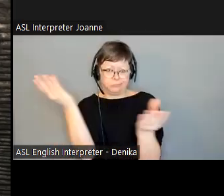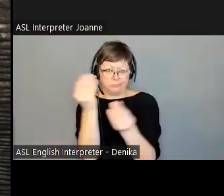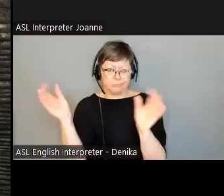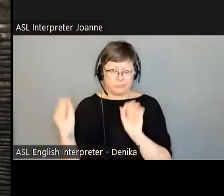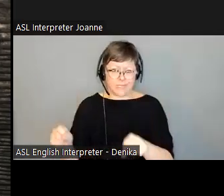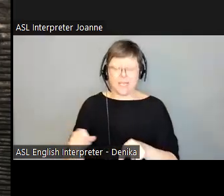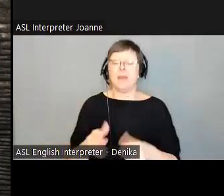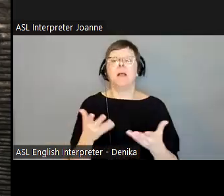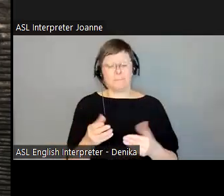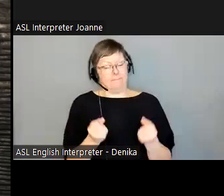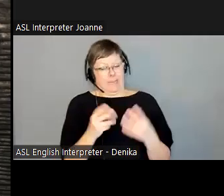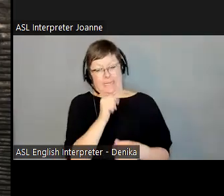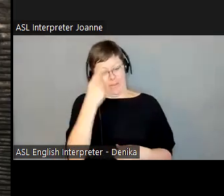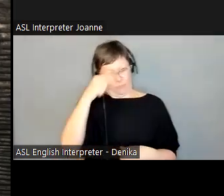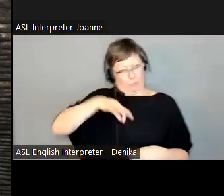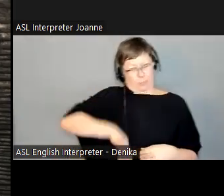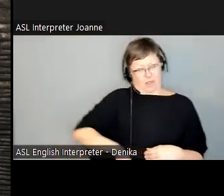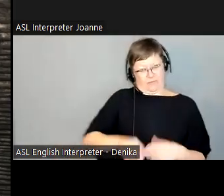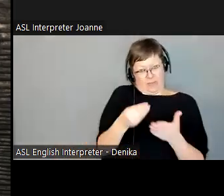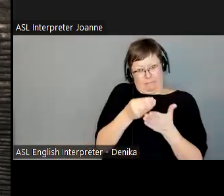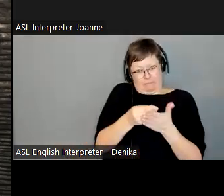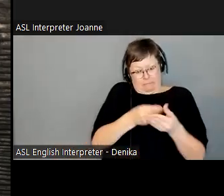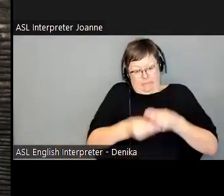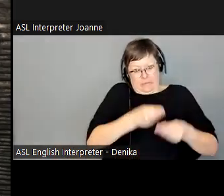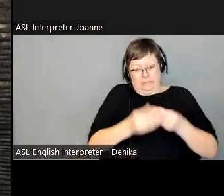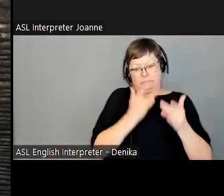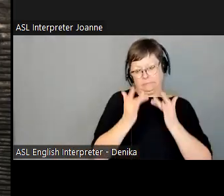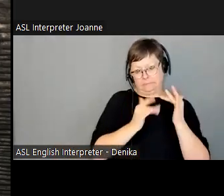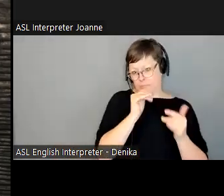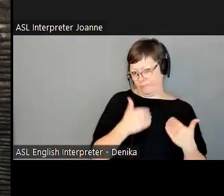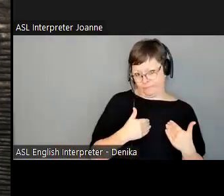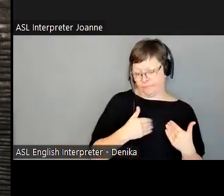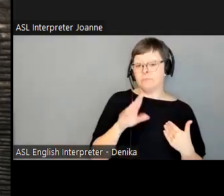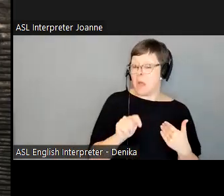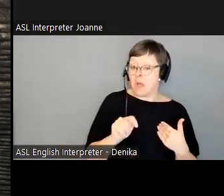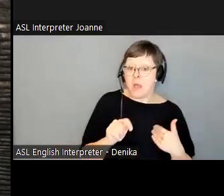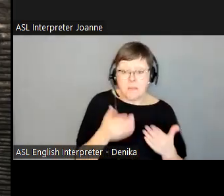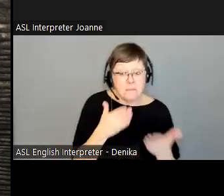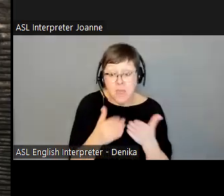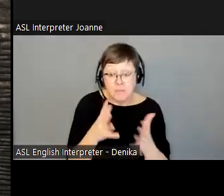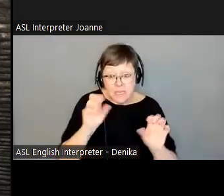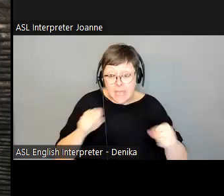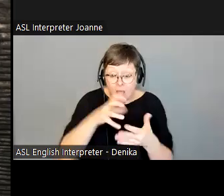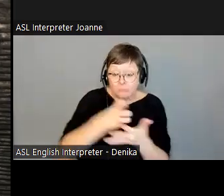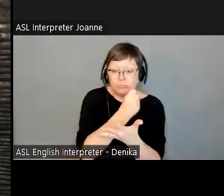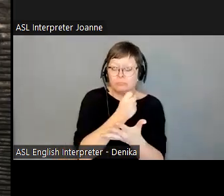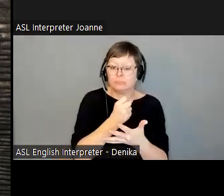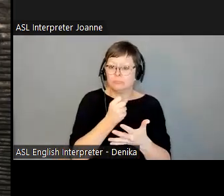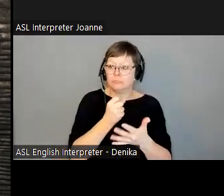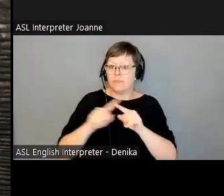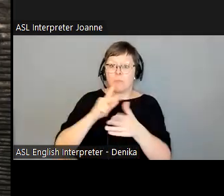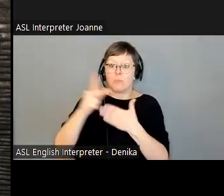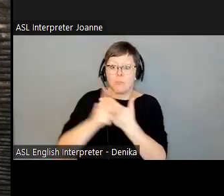nonprofits don't have a lot of budget for that, but there are different programs that offer nonprofit rates. You